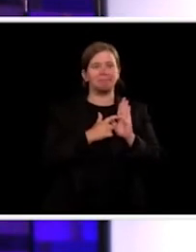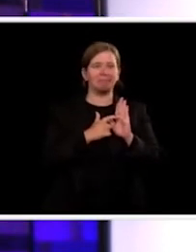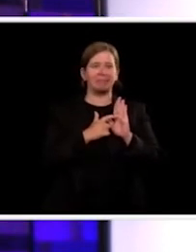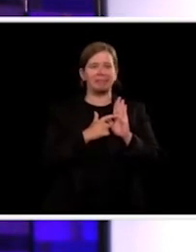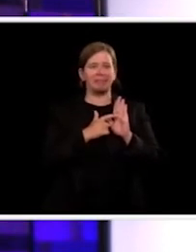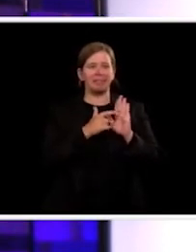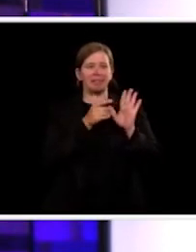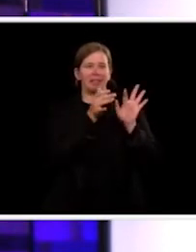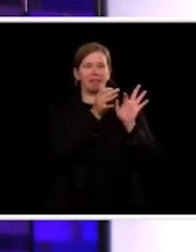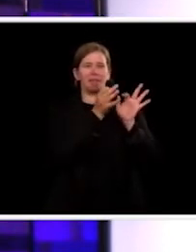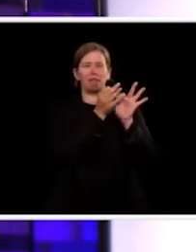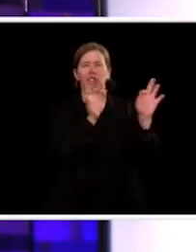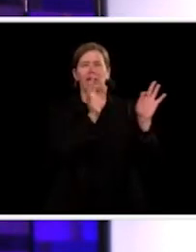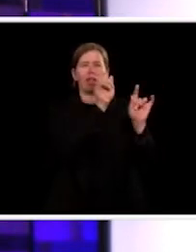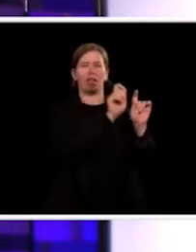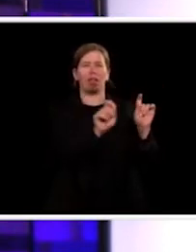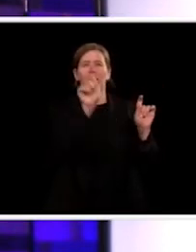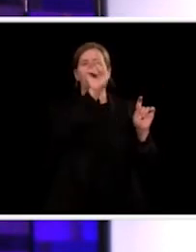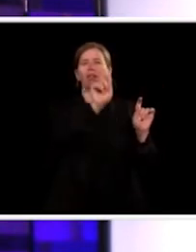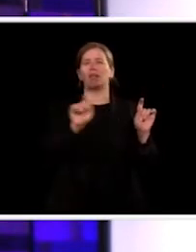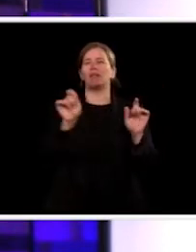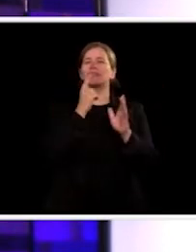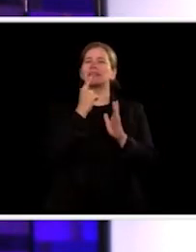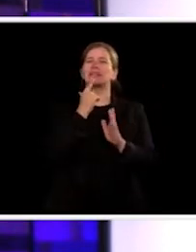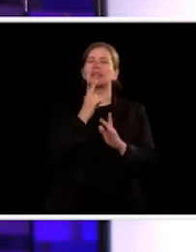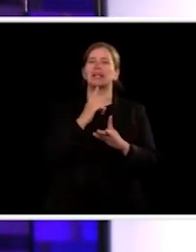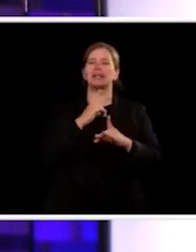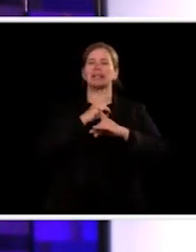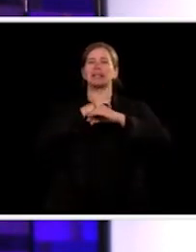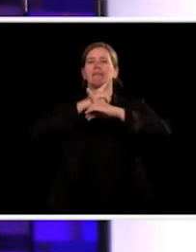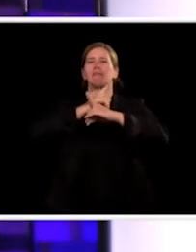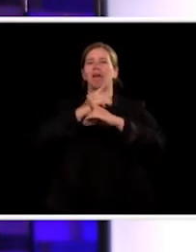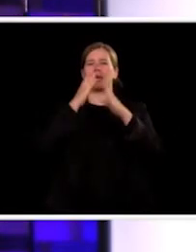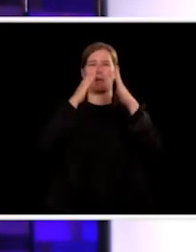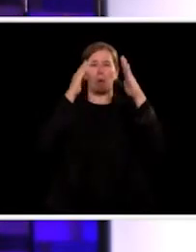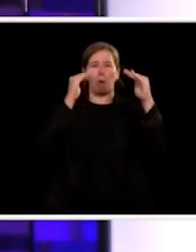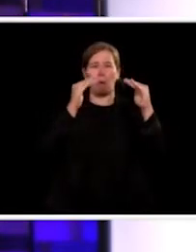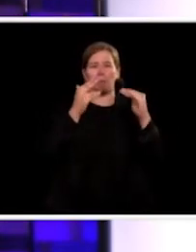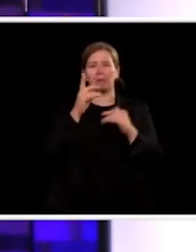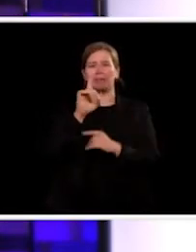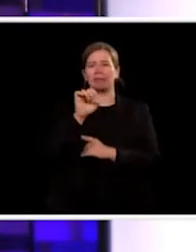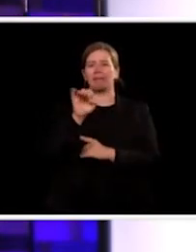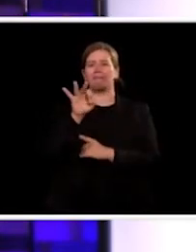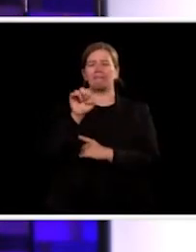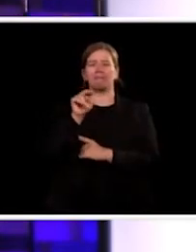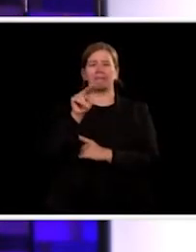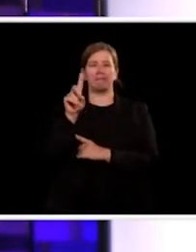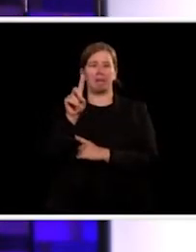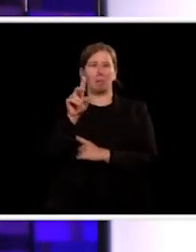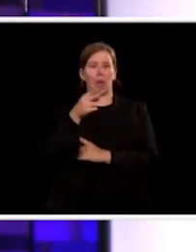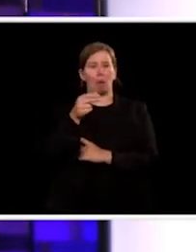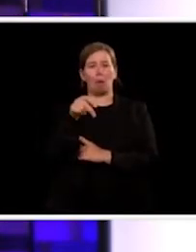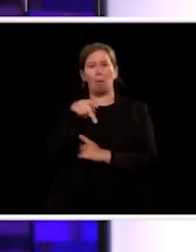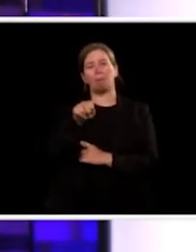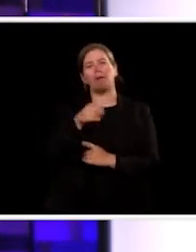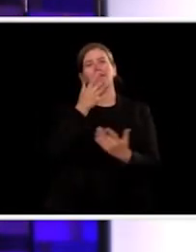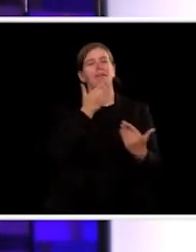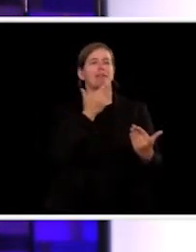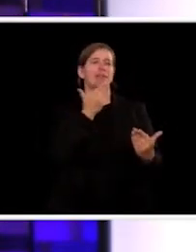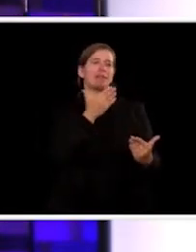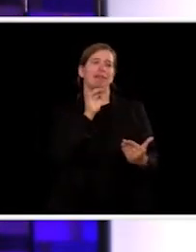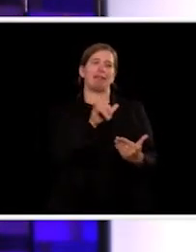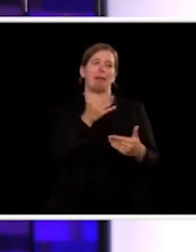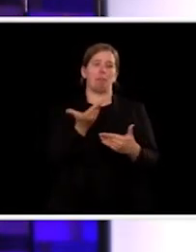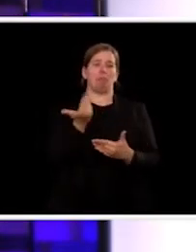of script. It said, "Defend hope." Now, thankfully, this was pre-COVID-19 times, and I was clearly